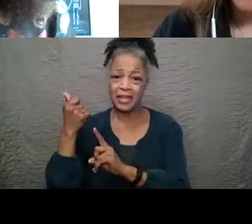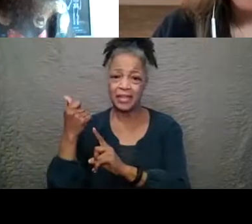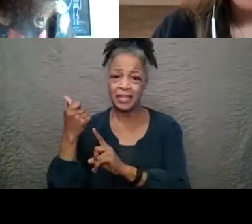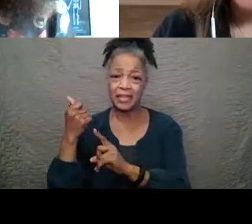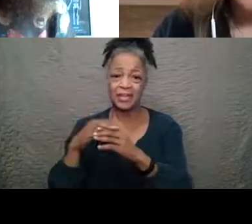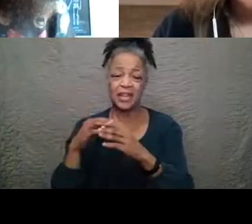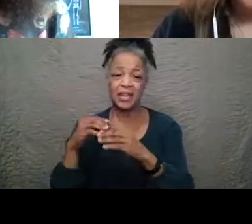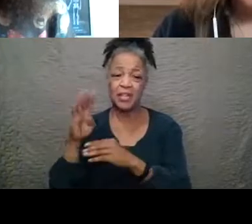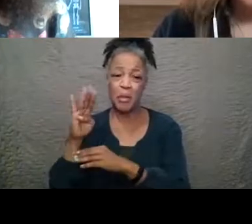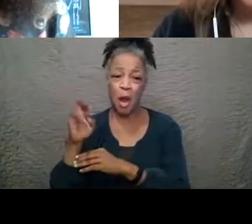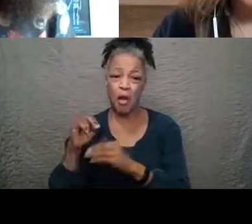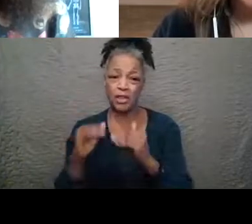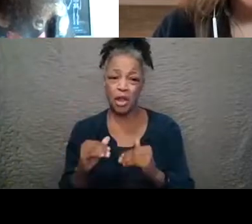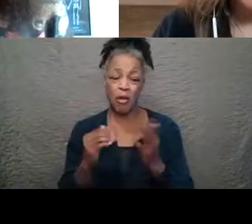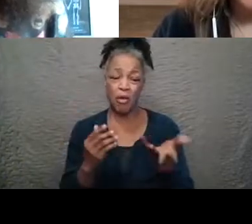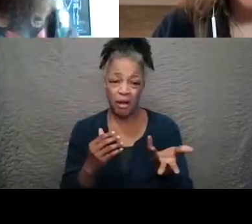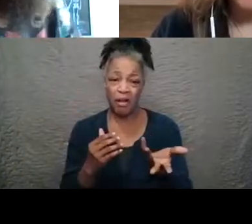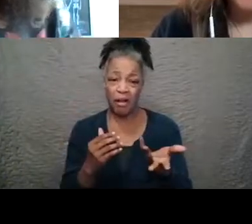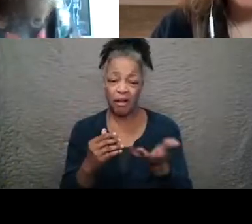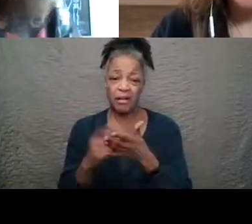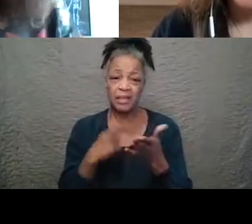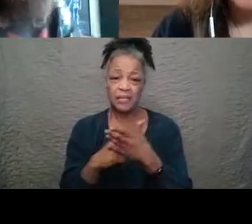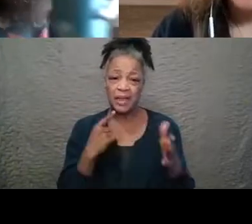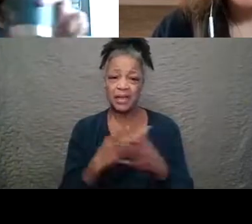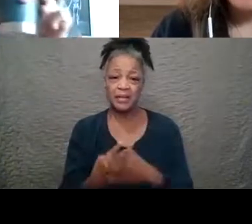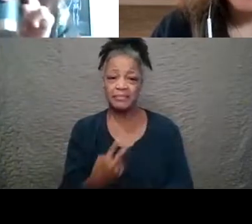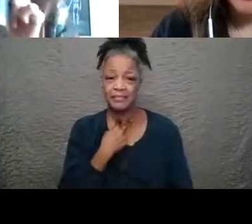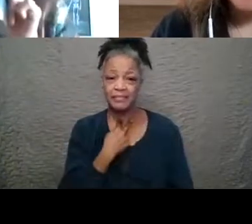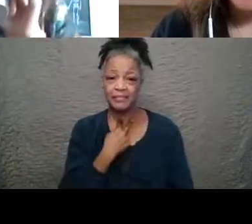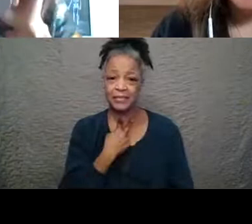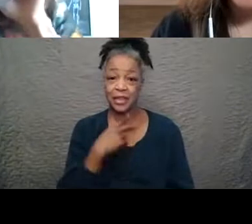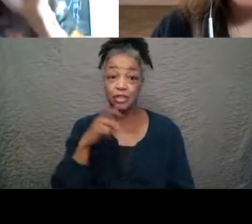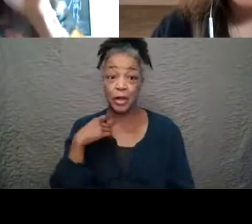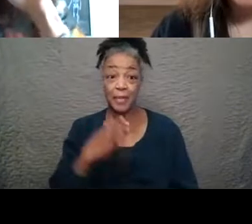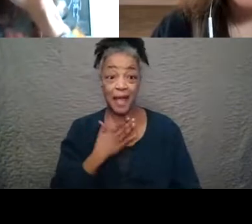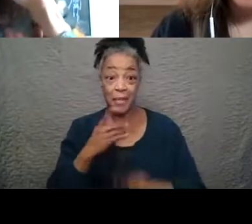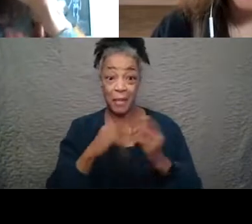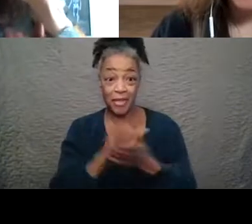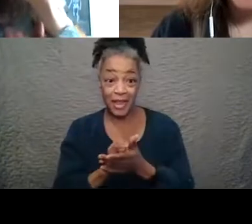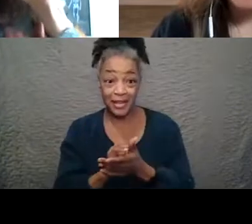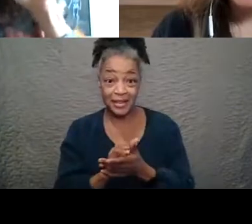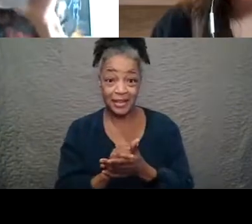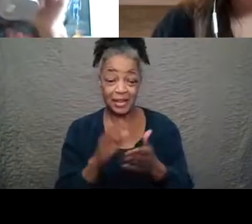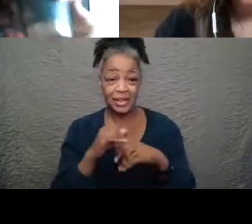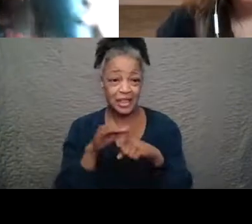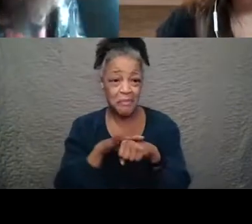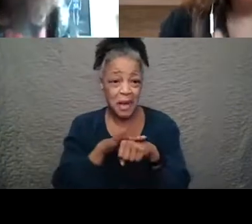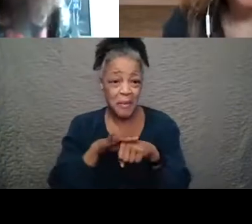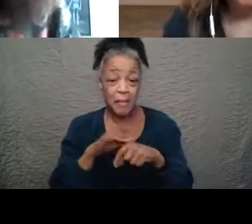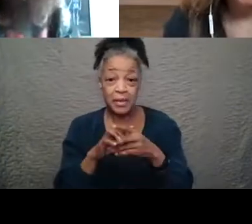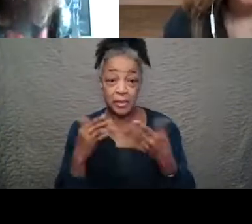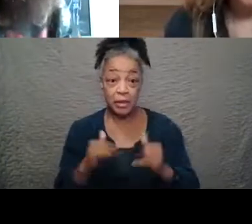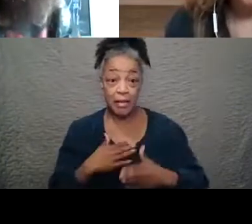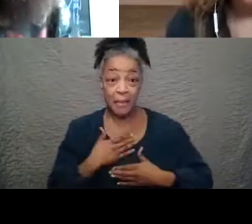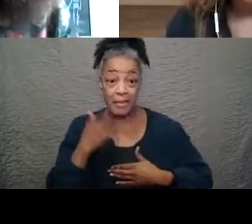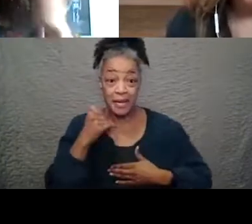really low? You know, like sometimes I get caught up on my own, like, should I be happy about this? Or this is like the bare minimum, but I'm still happy because it's